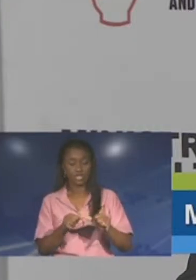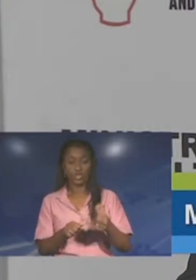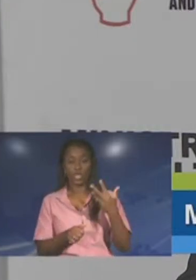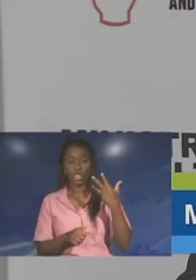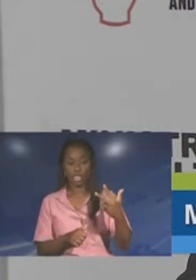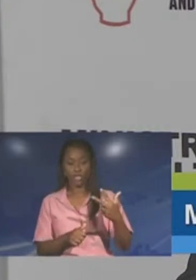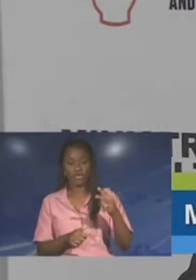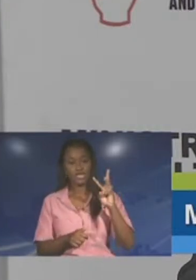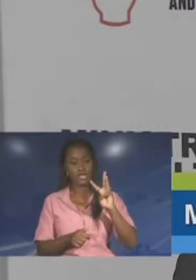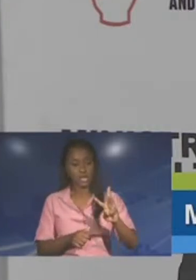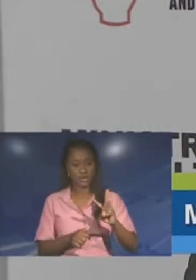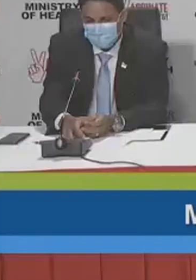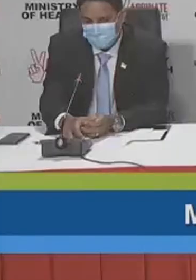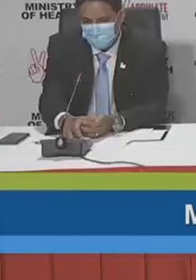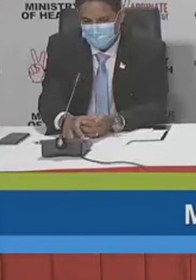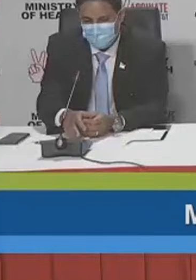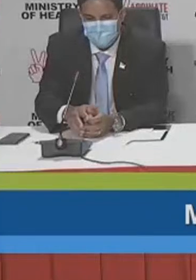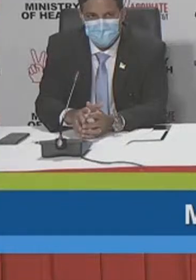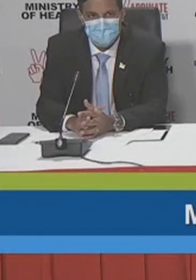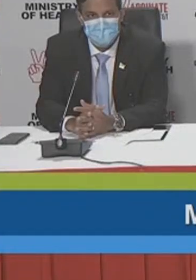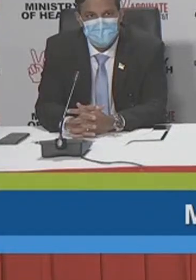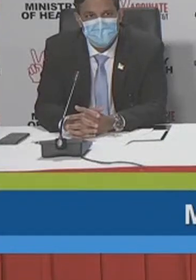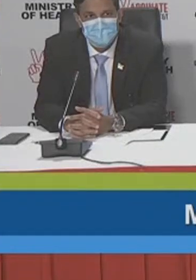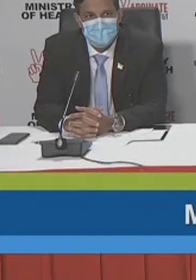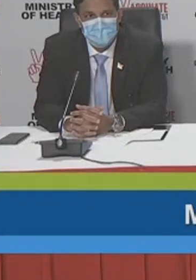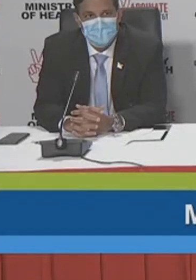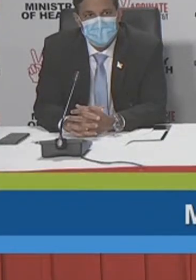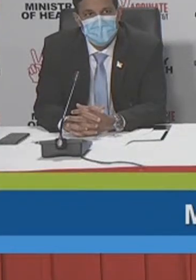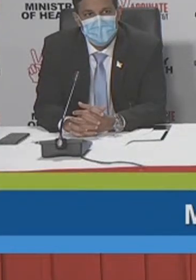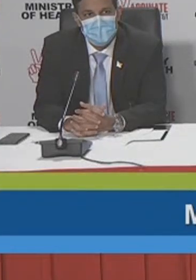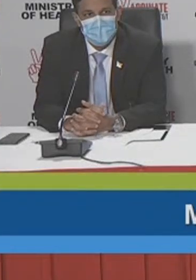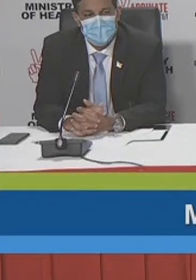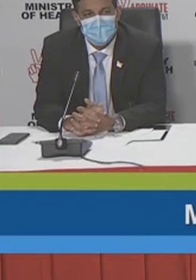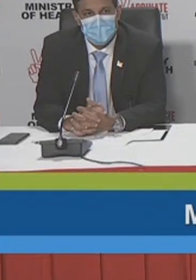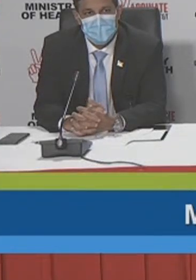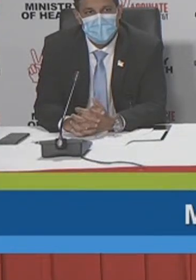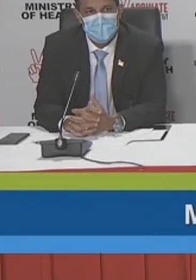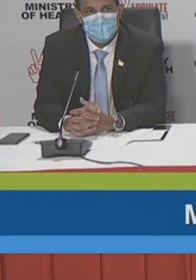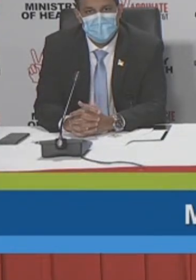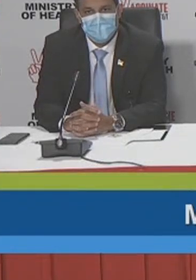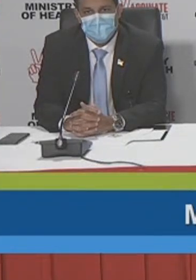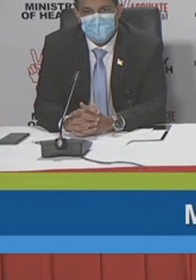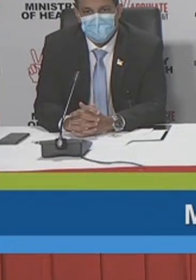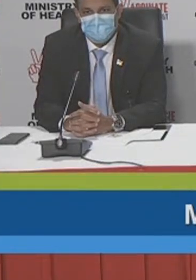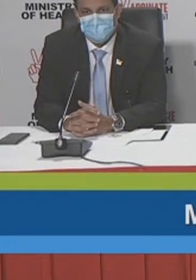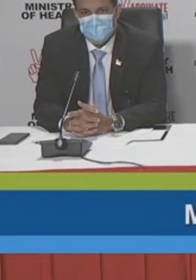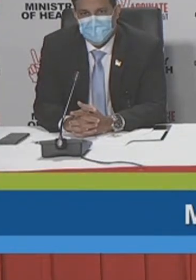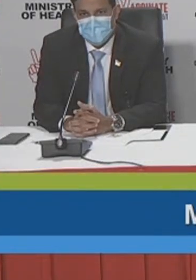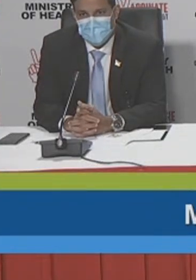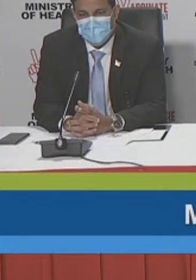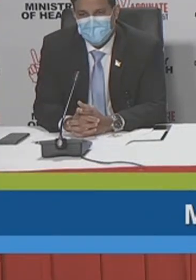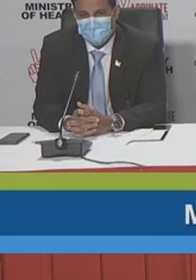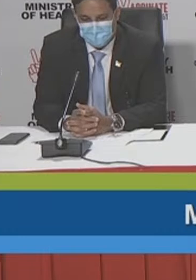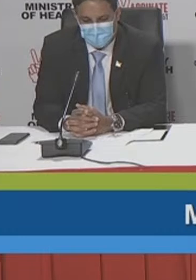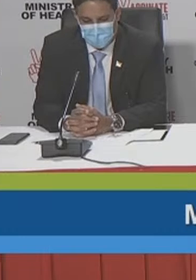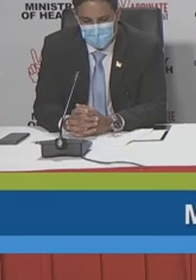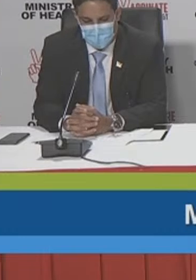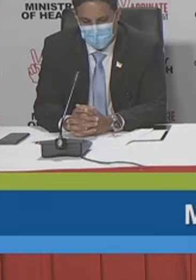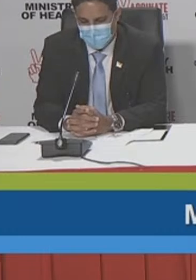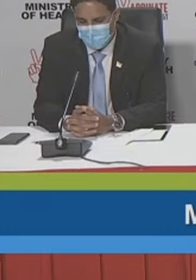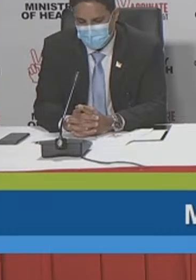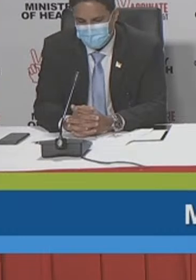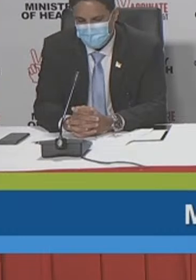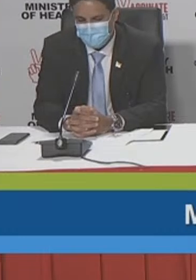boosted as soon as you can. Thank you very much, CMO. We go to Renessa Cutting, TV6.